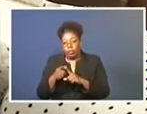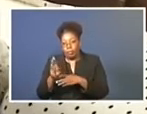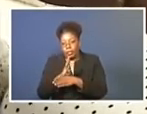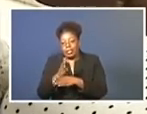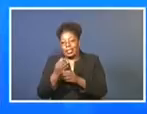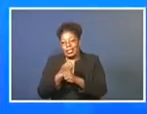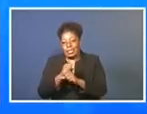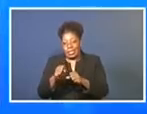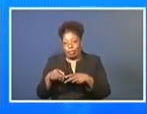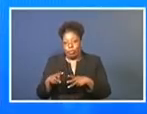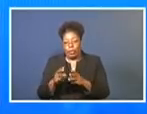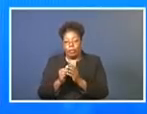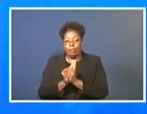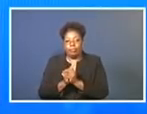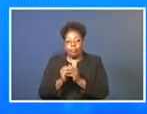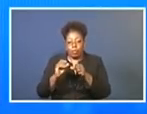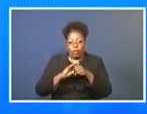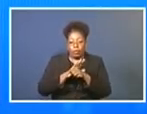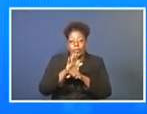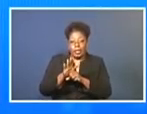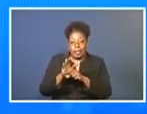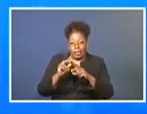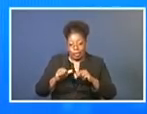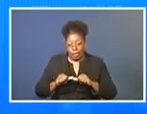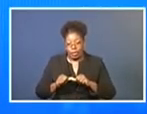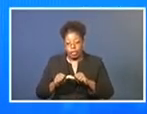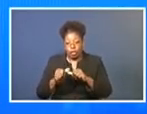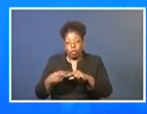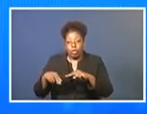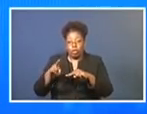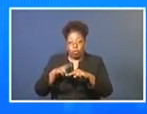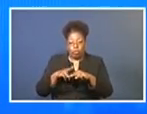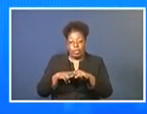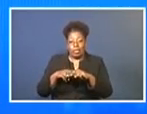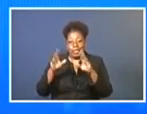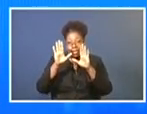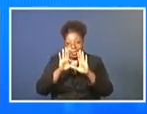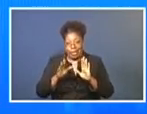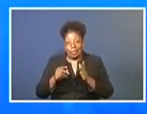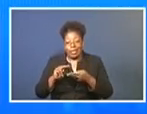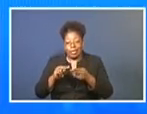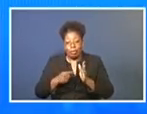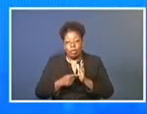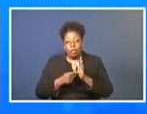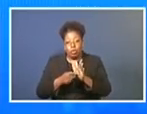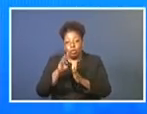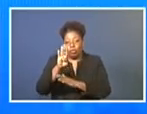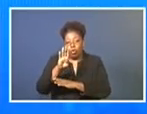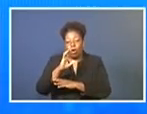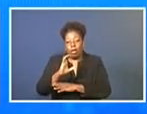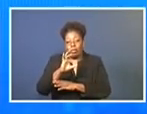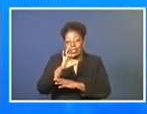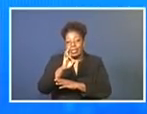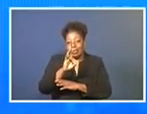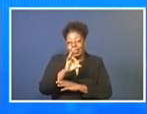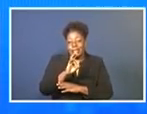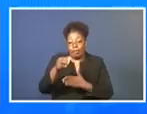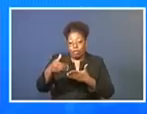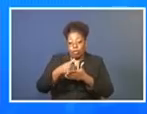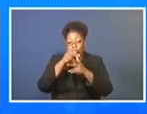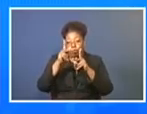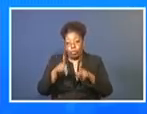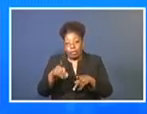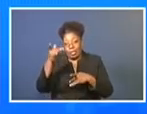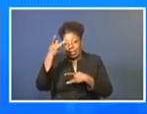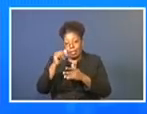way. Well, COVID cases continuing to climb. According to Sunday's dashboard, there are 477 new